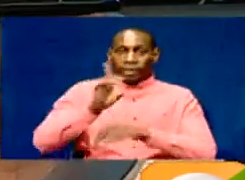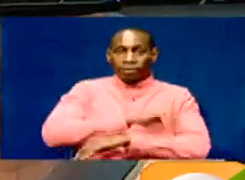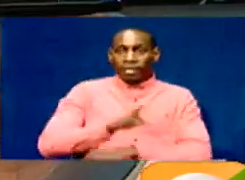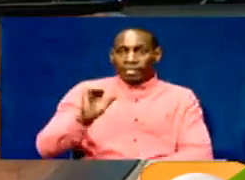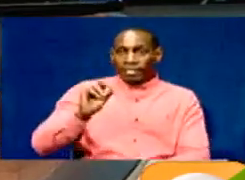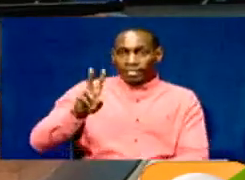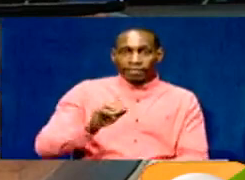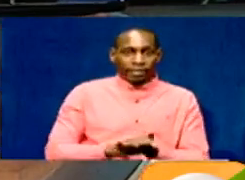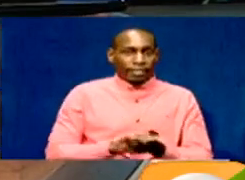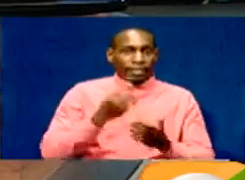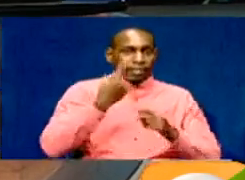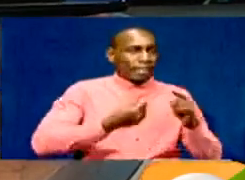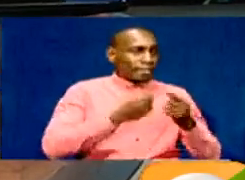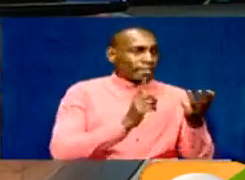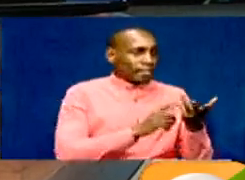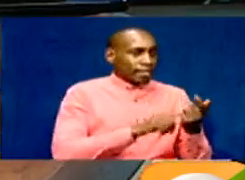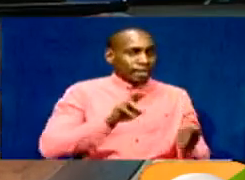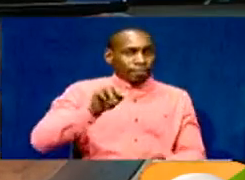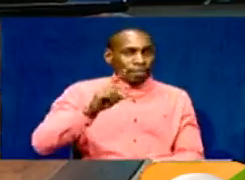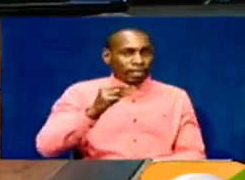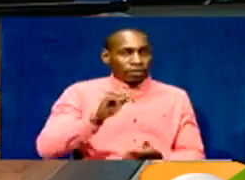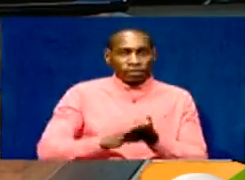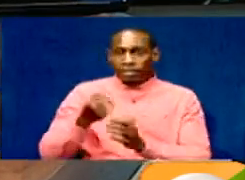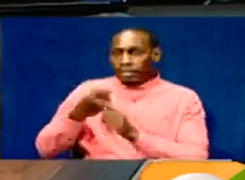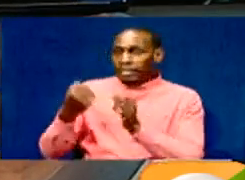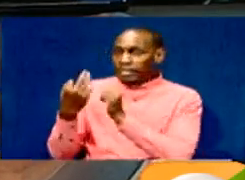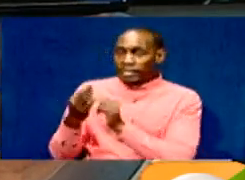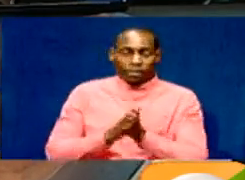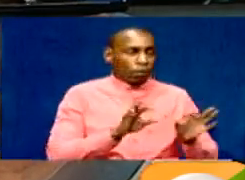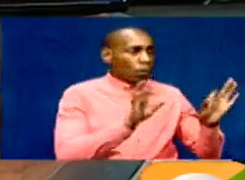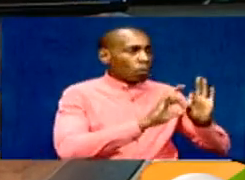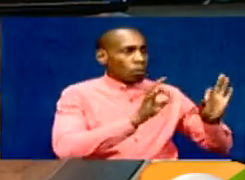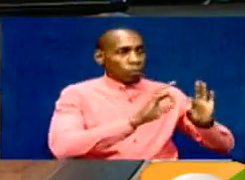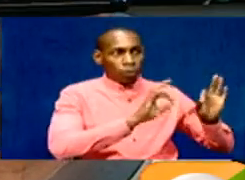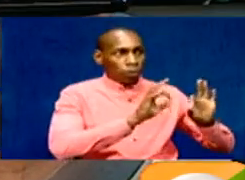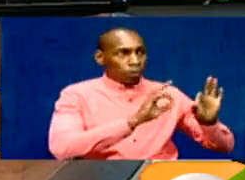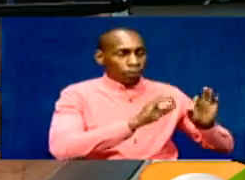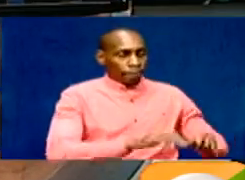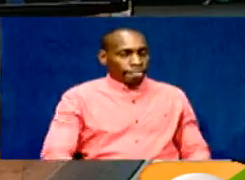Citizen TV. How many years, Ndong? Well, it's been 13 years. Wow. Yeah. So